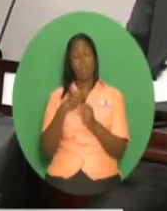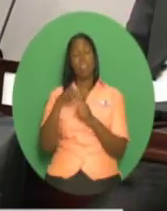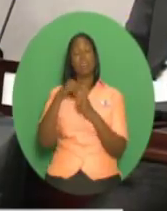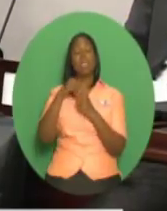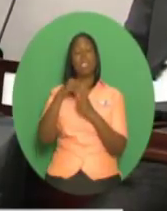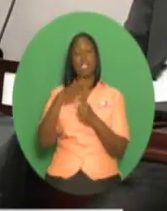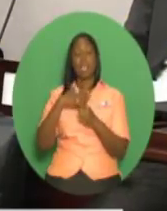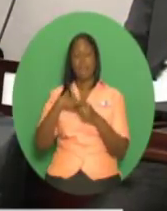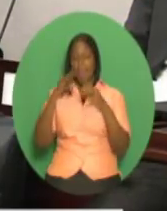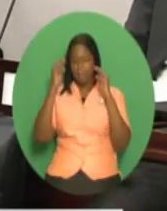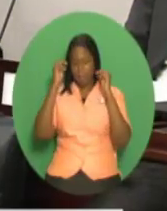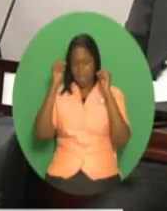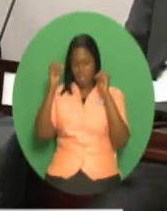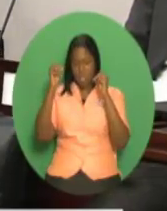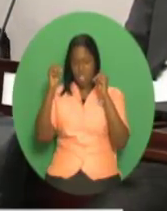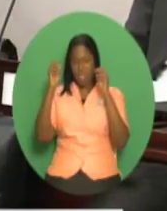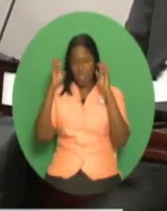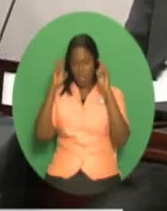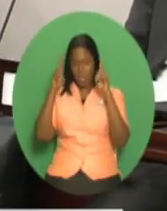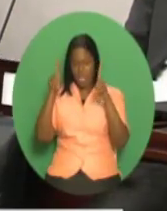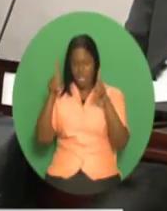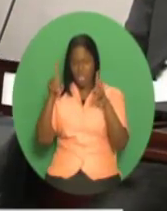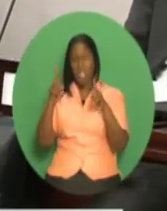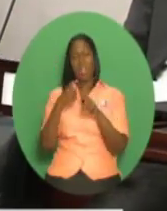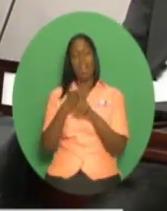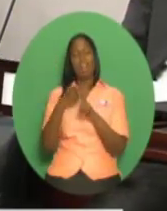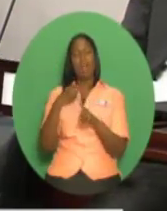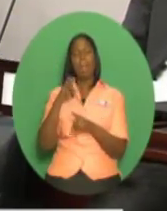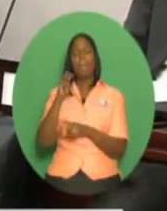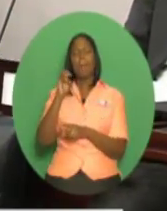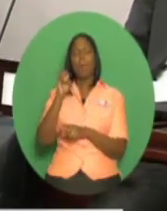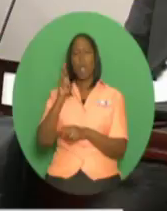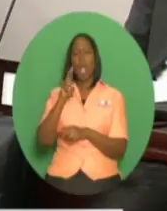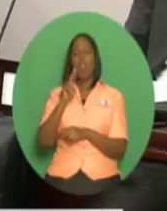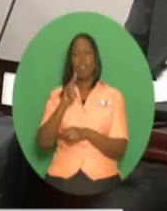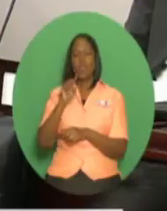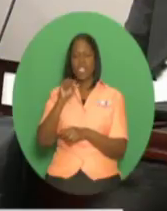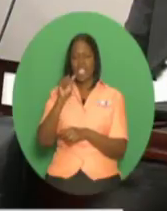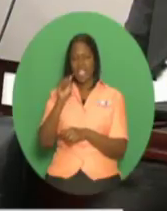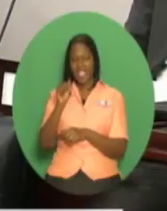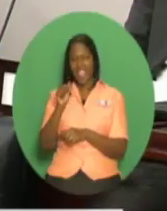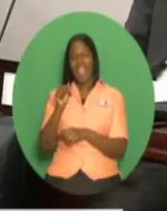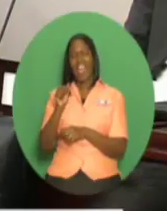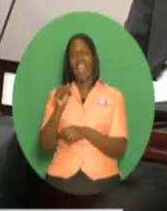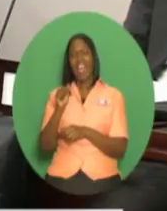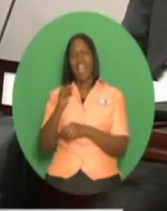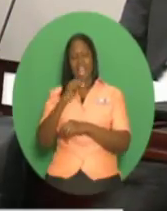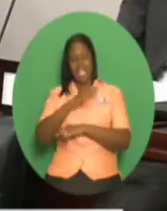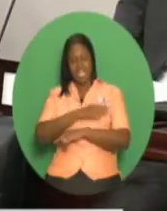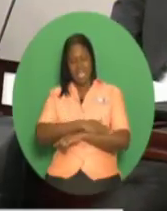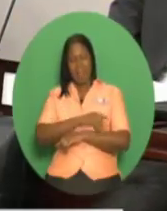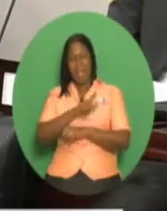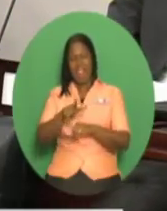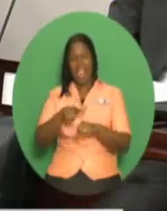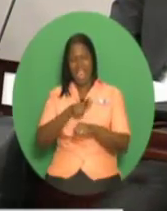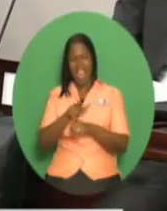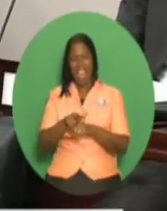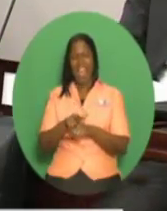member for Maruga Tableland, for an excellent presentation this afternoon.